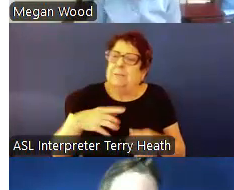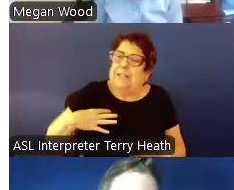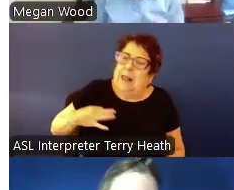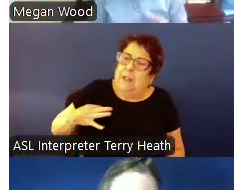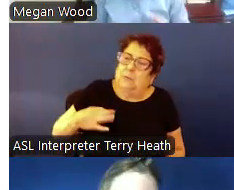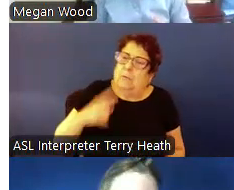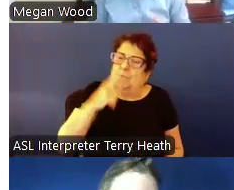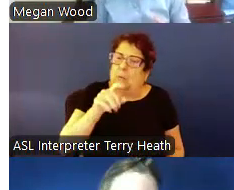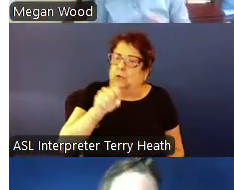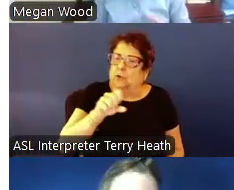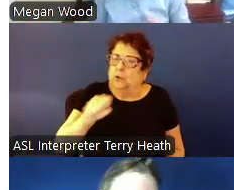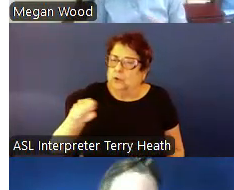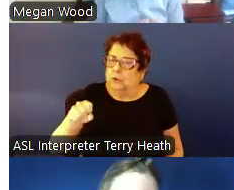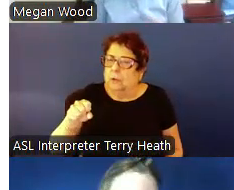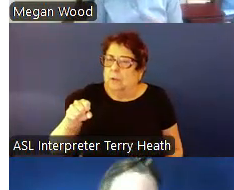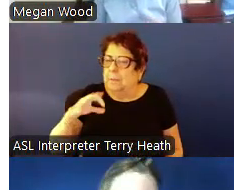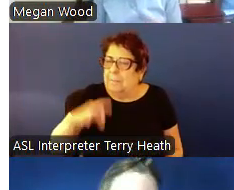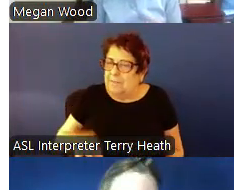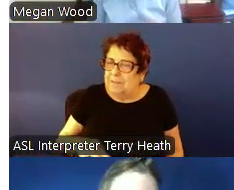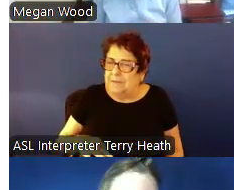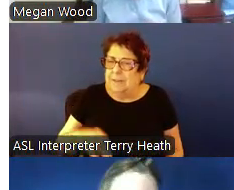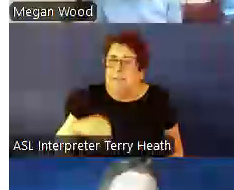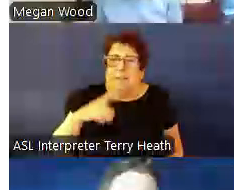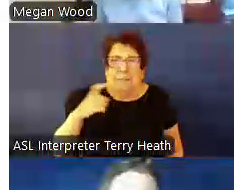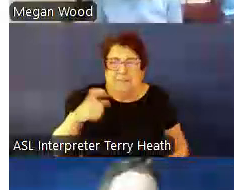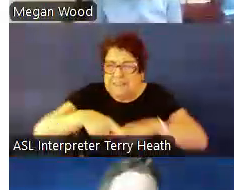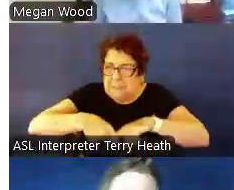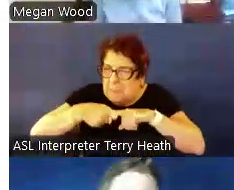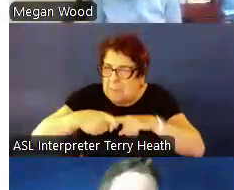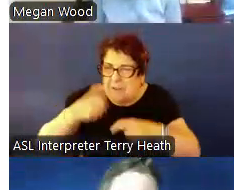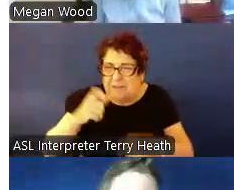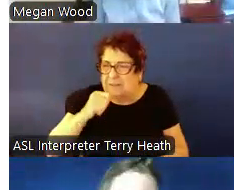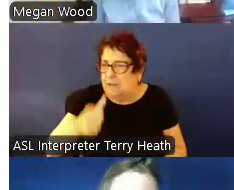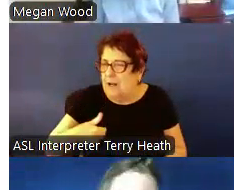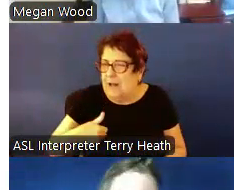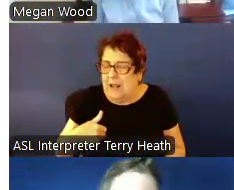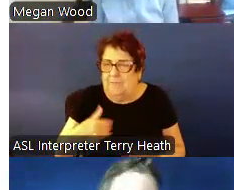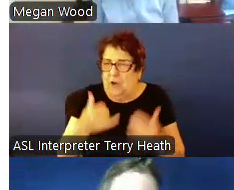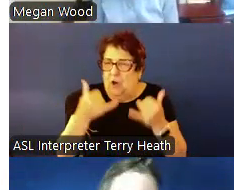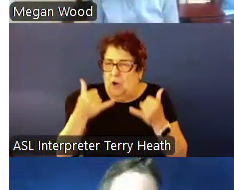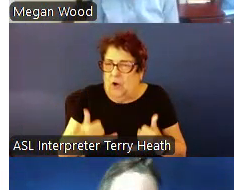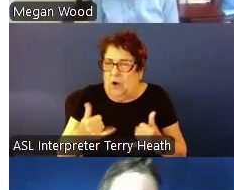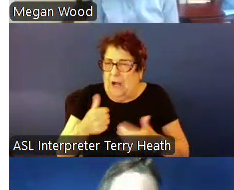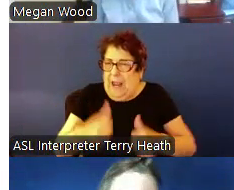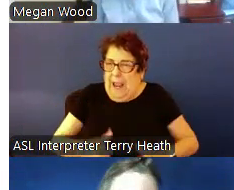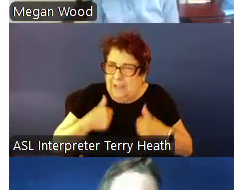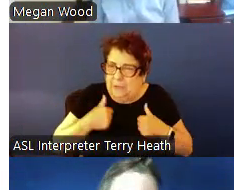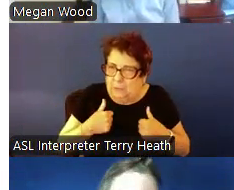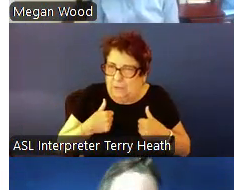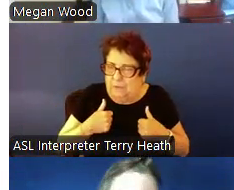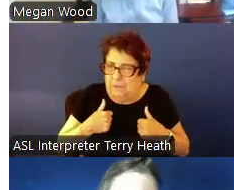because they did not have a current address for him. And I believe Social Security was requiring him to find a